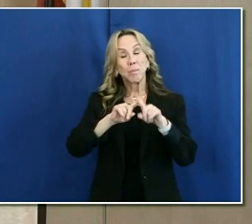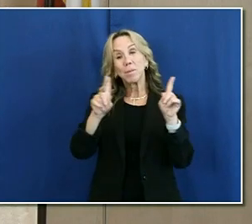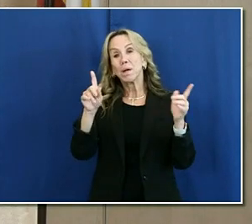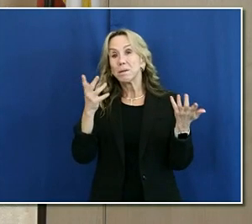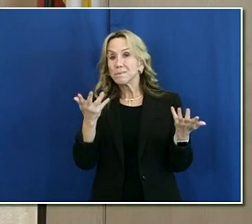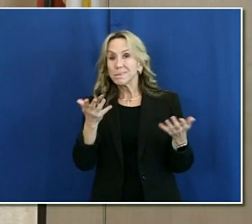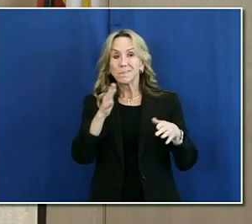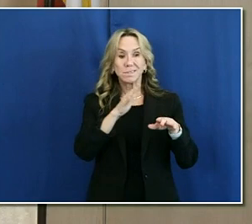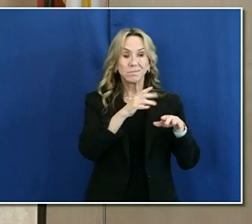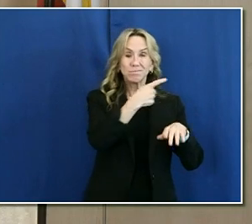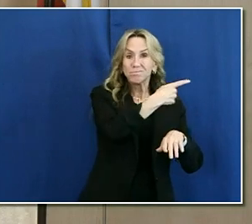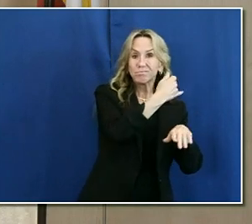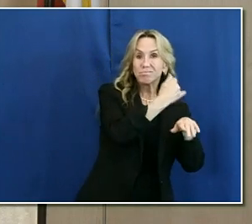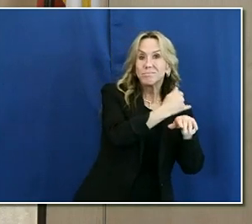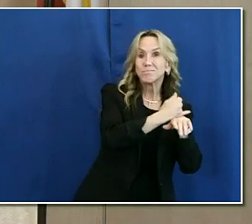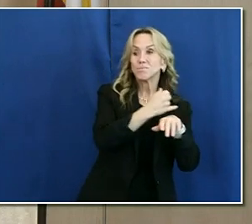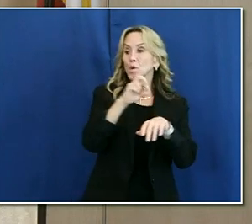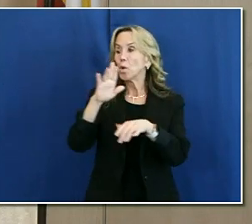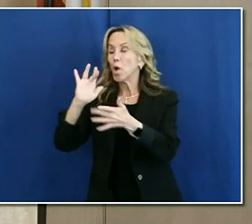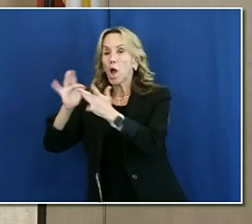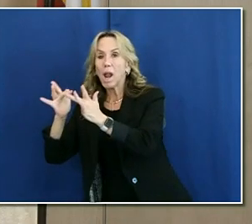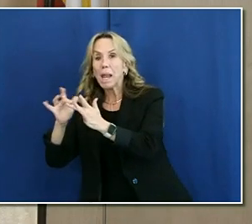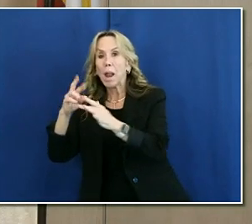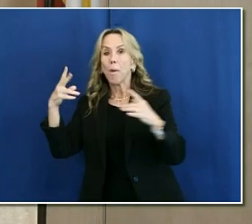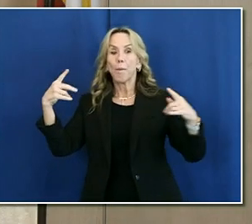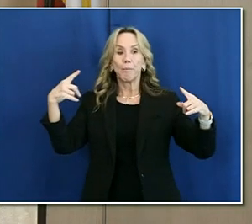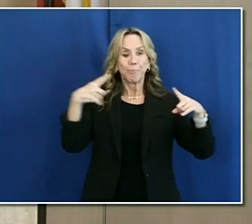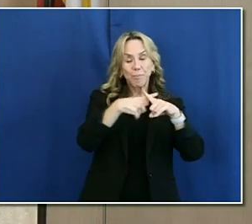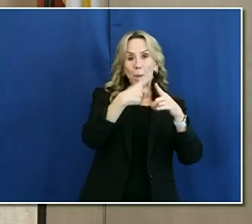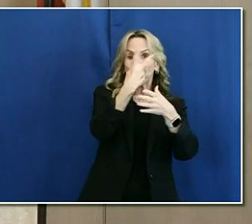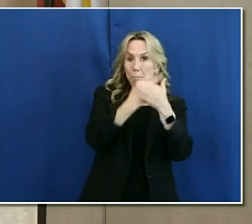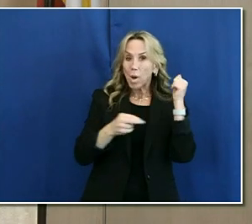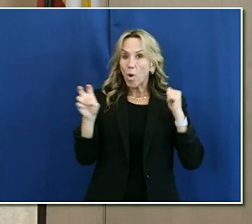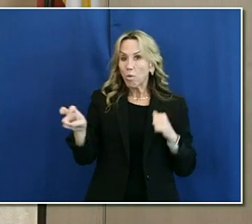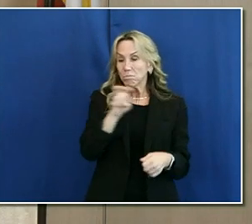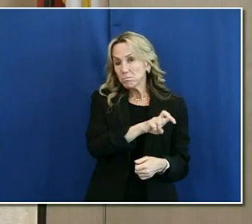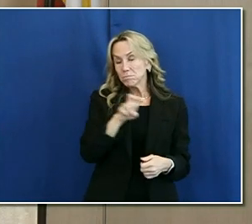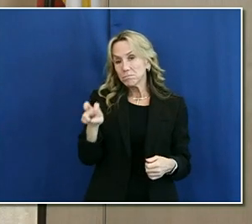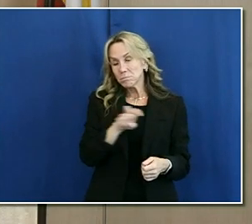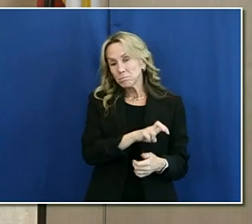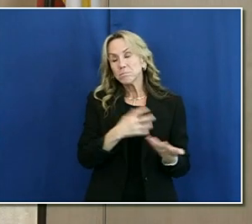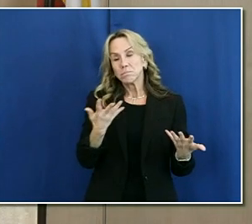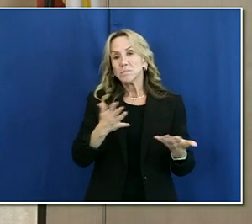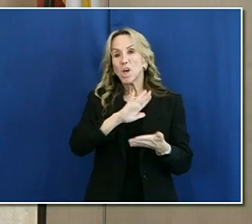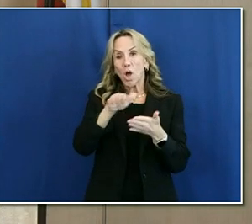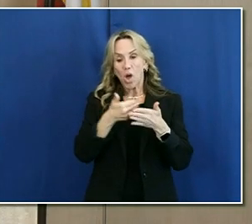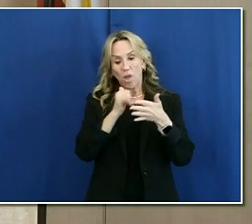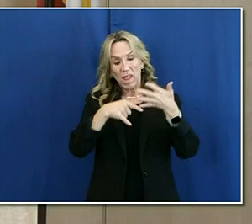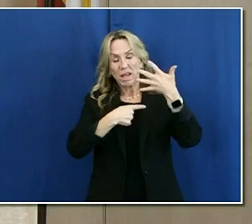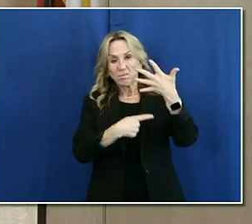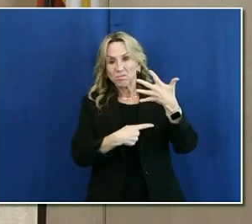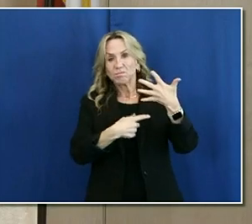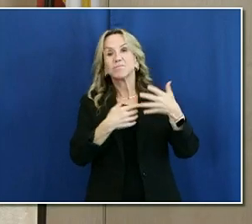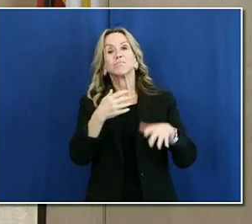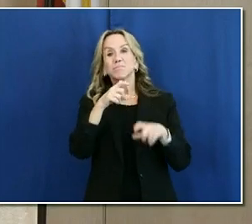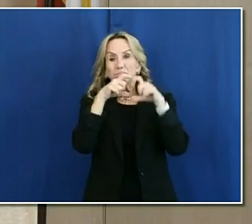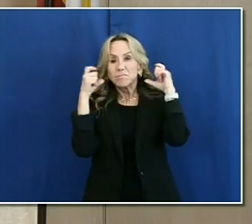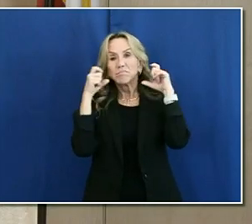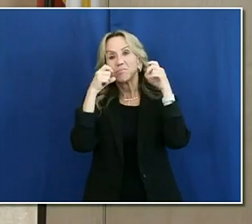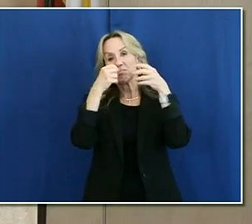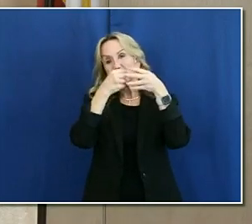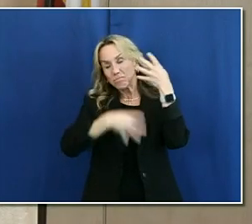online learning or a hybrid of both, all of those strategies will help to decrease the spread of COVID-19 in our